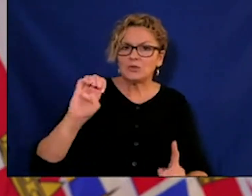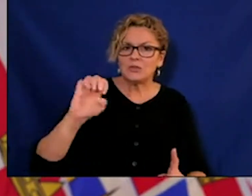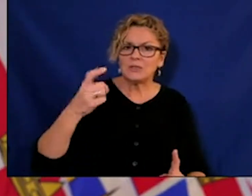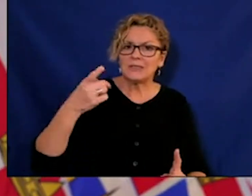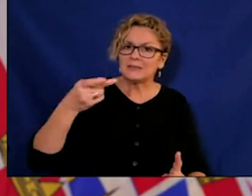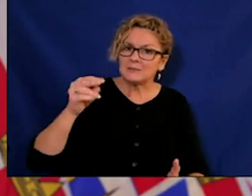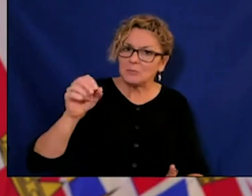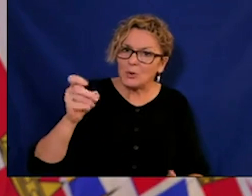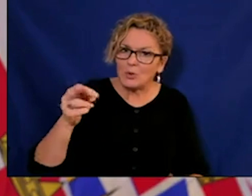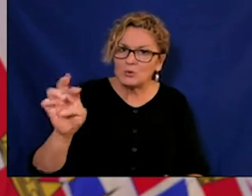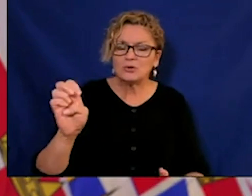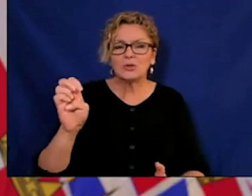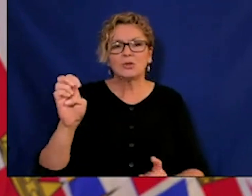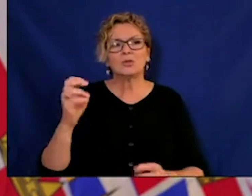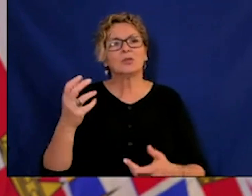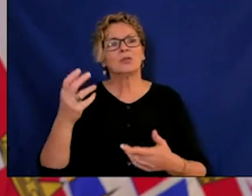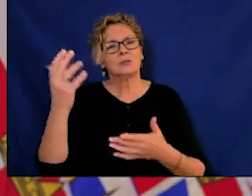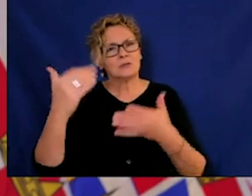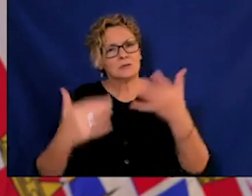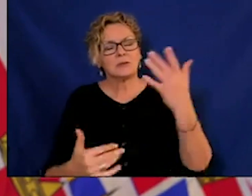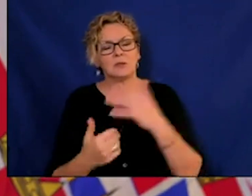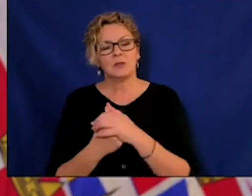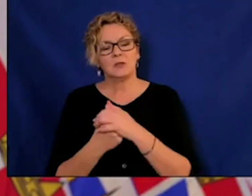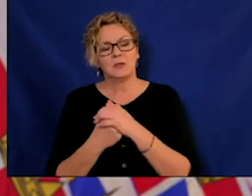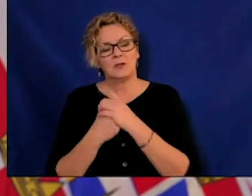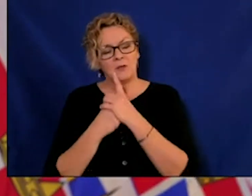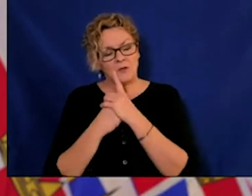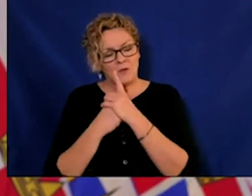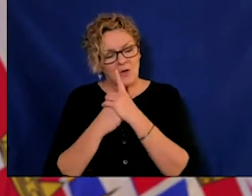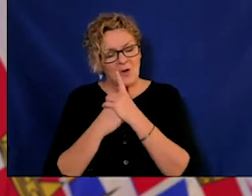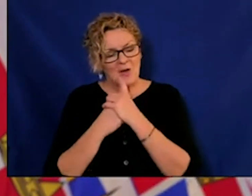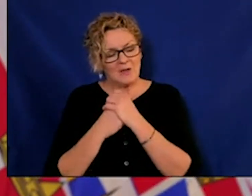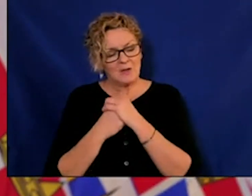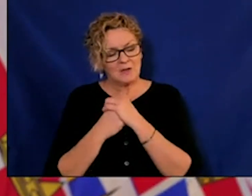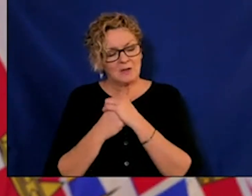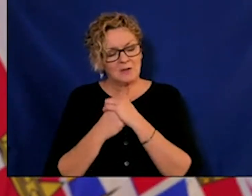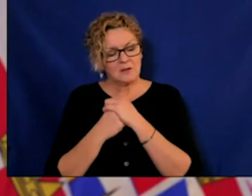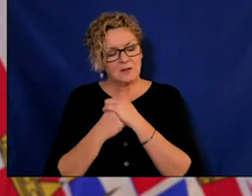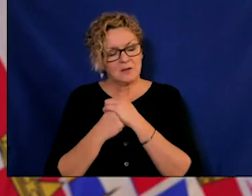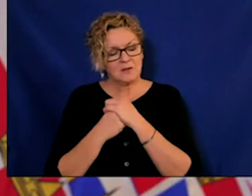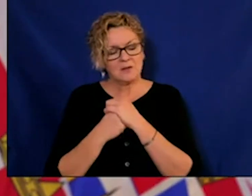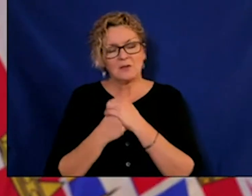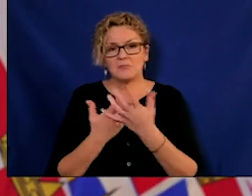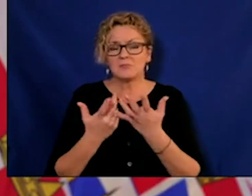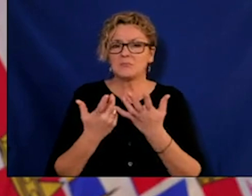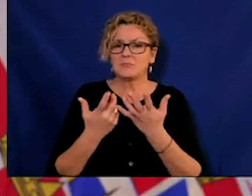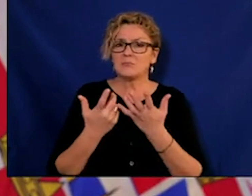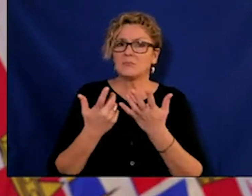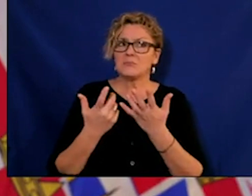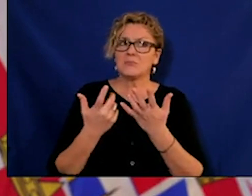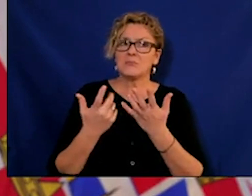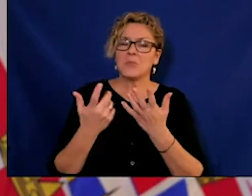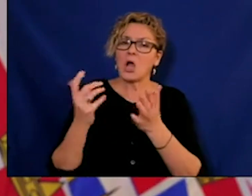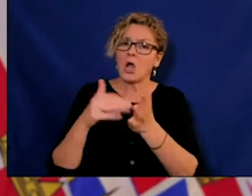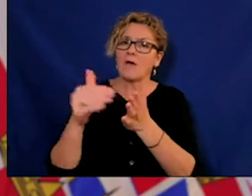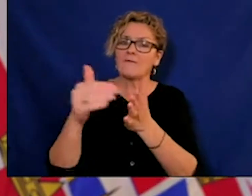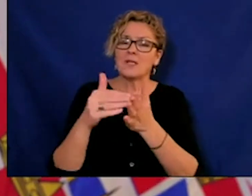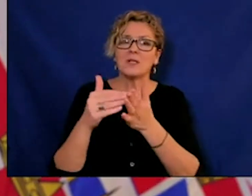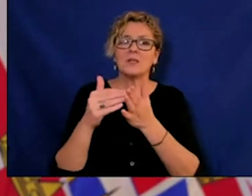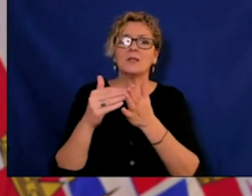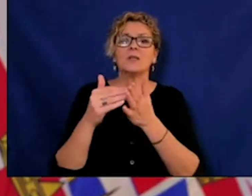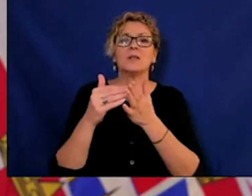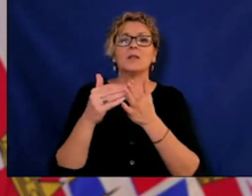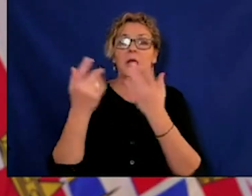still, though we have quite a lot of exposure events where people have been in the school setting, there still is